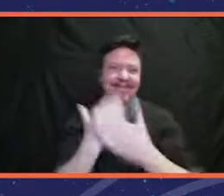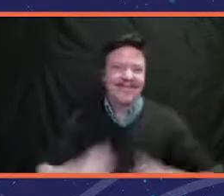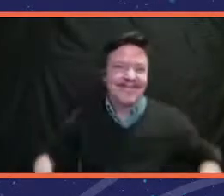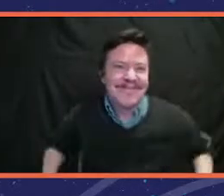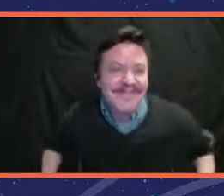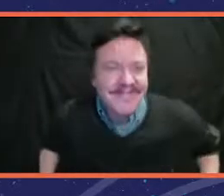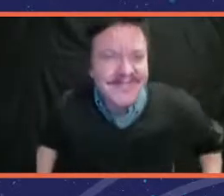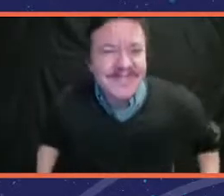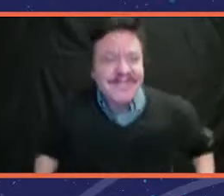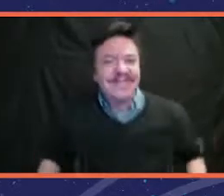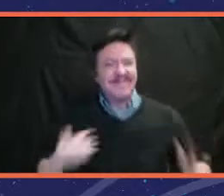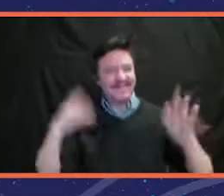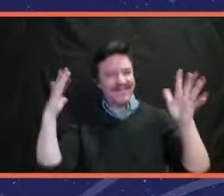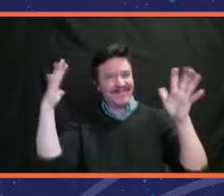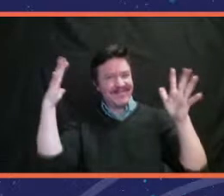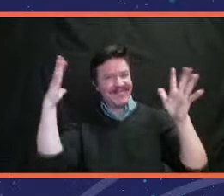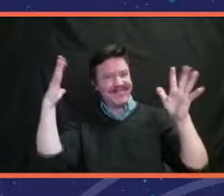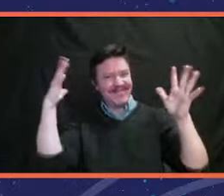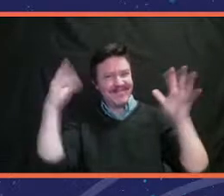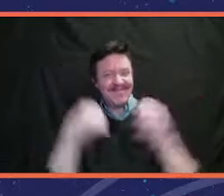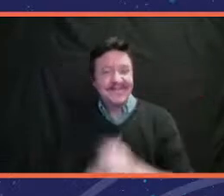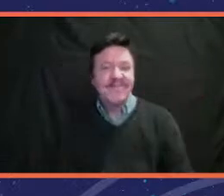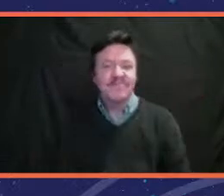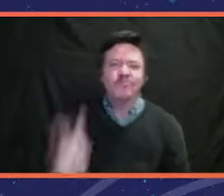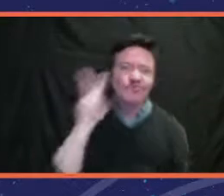Yay, yay. Okay, let's see.